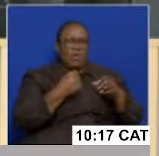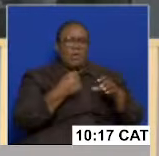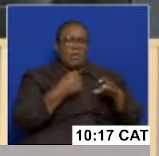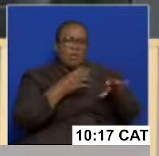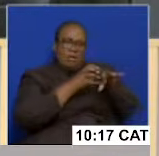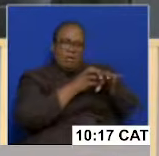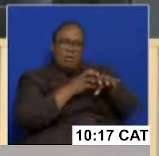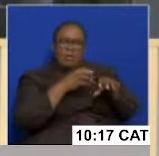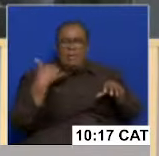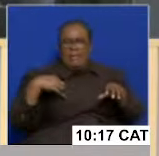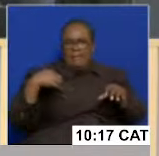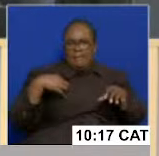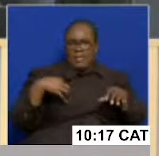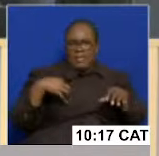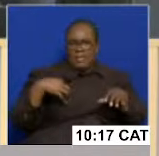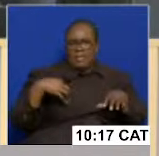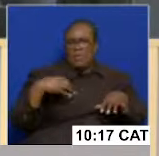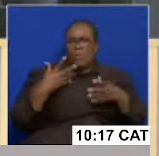in color.